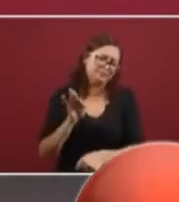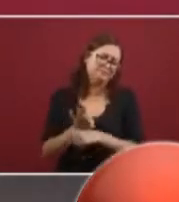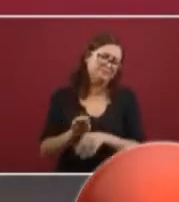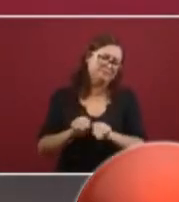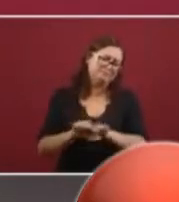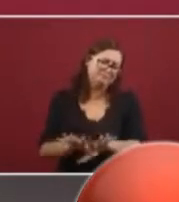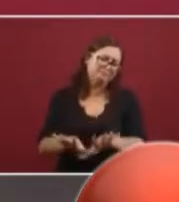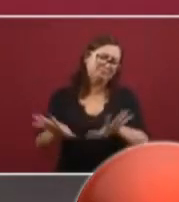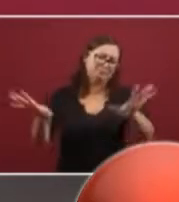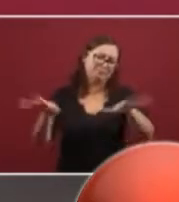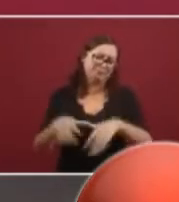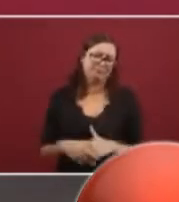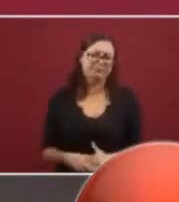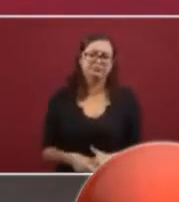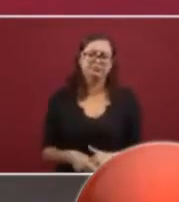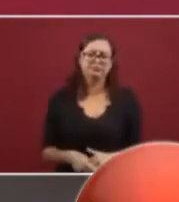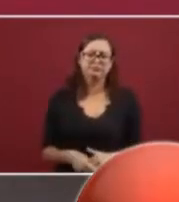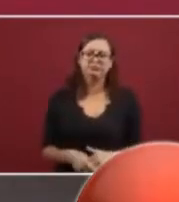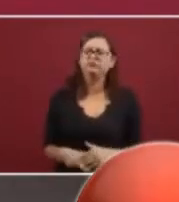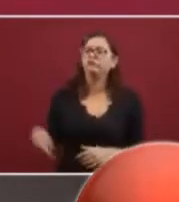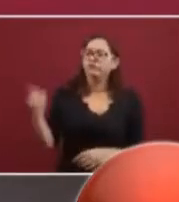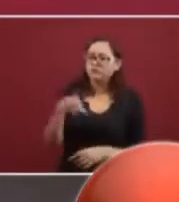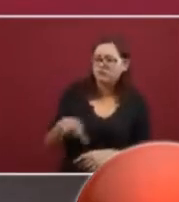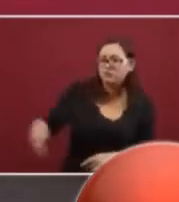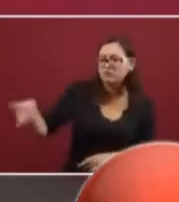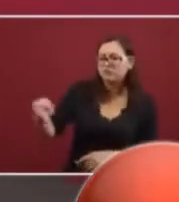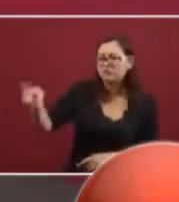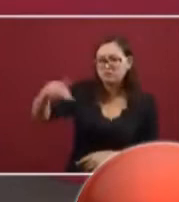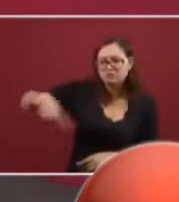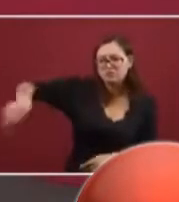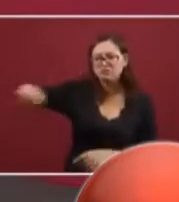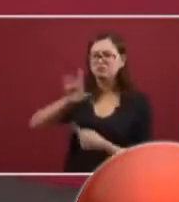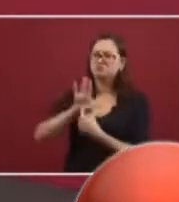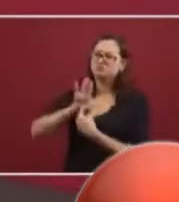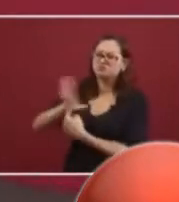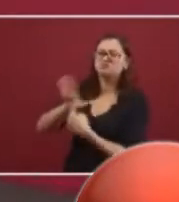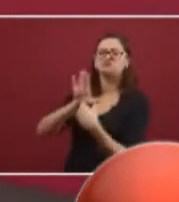an order that the people will know.